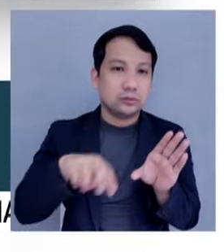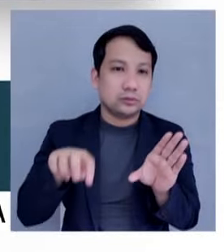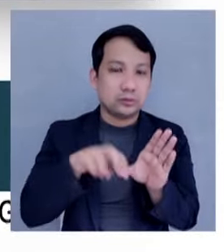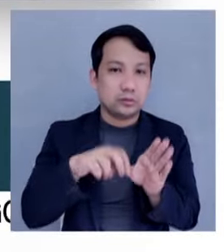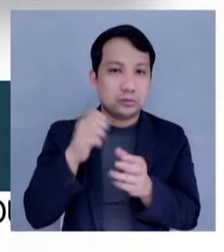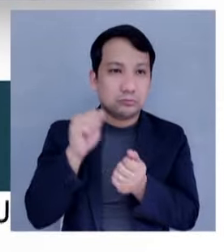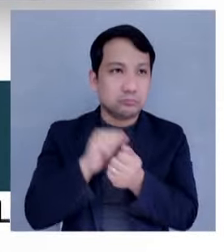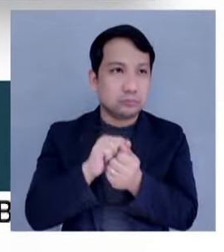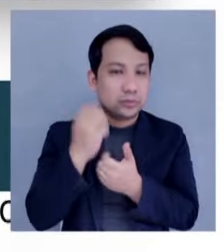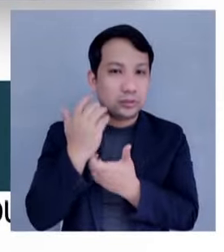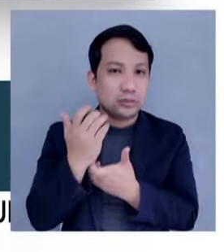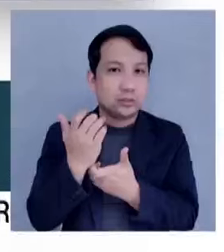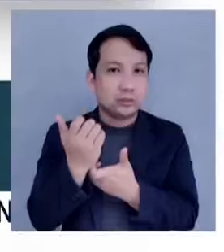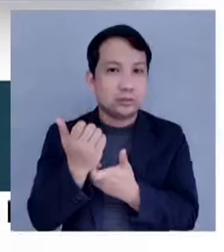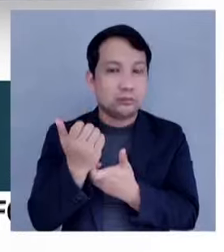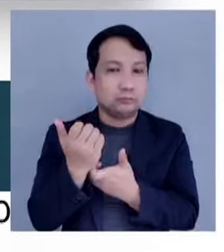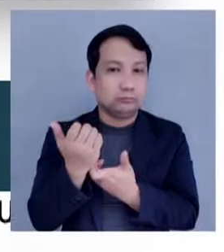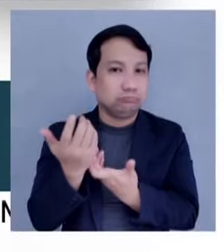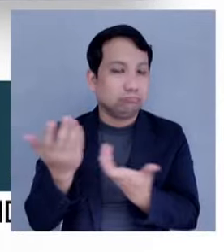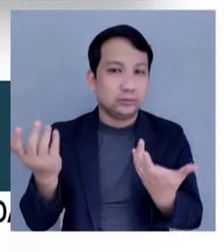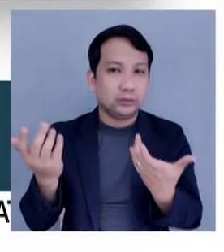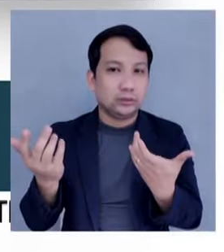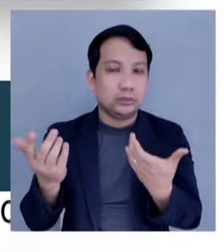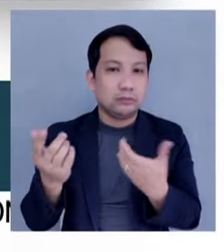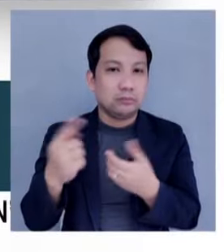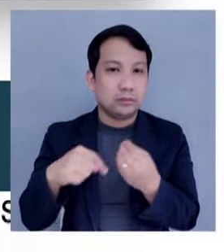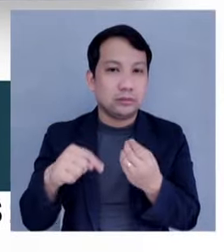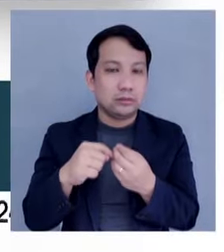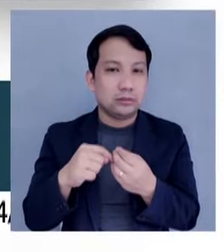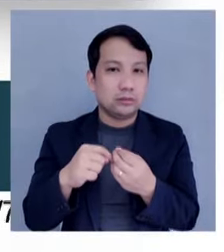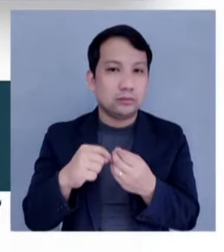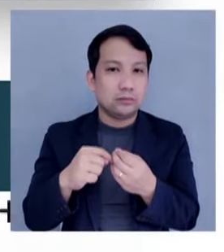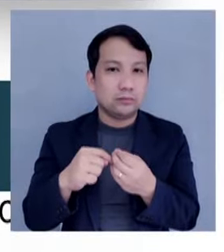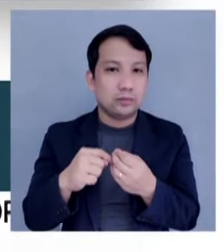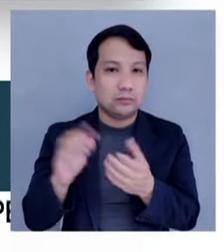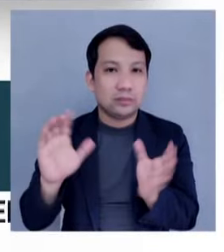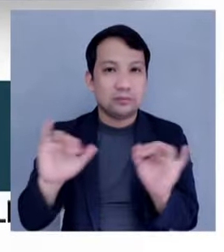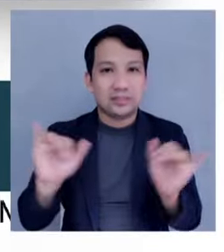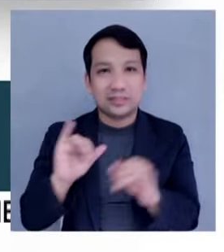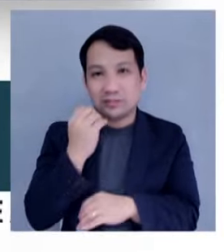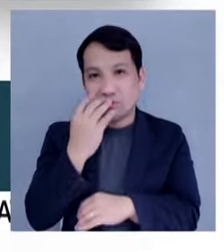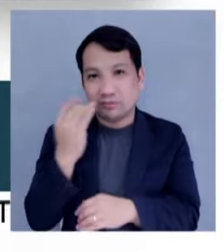rubber wheels, parang yung sa Hong Kong Disneyland,